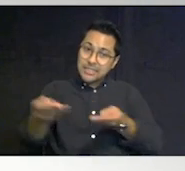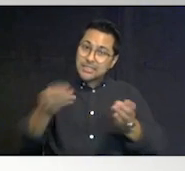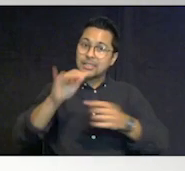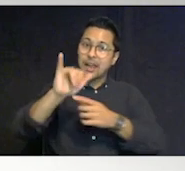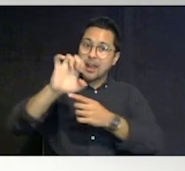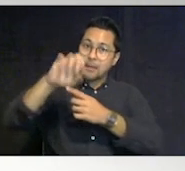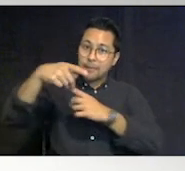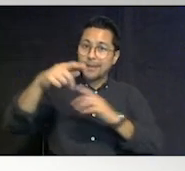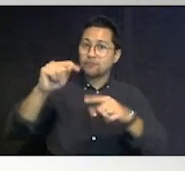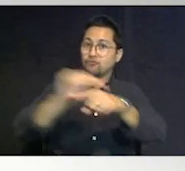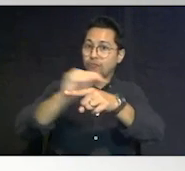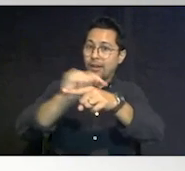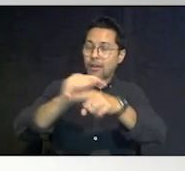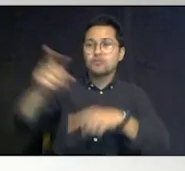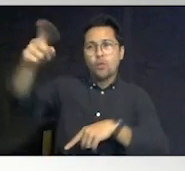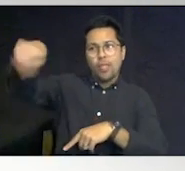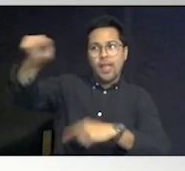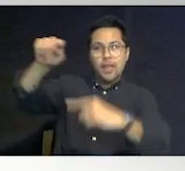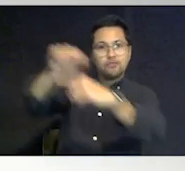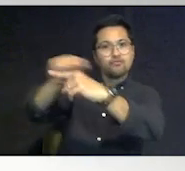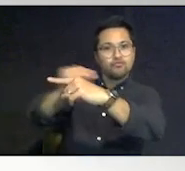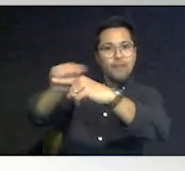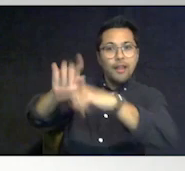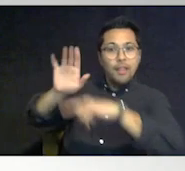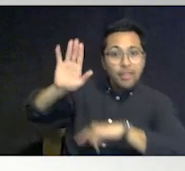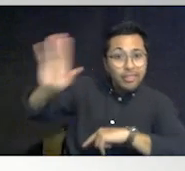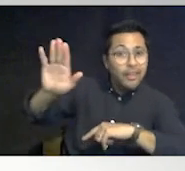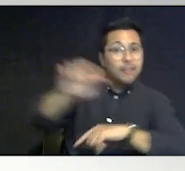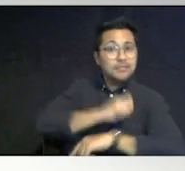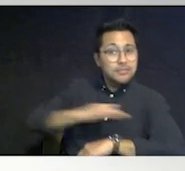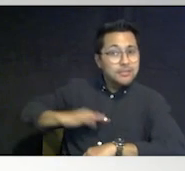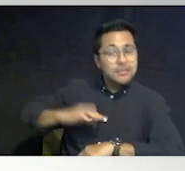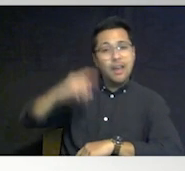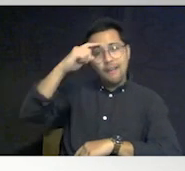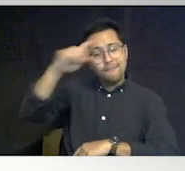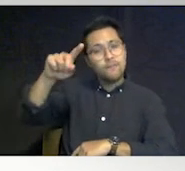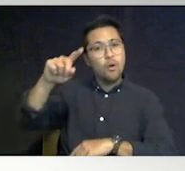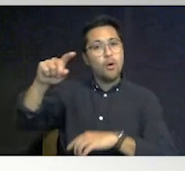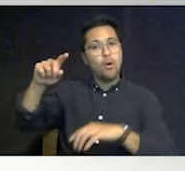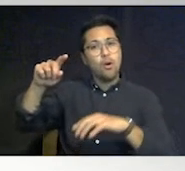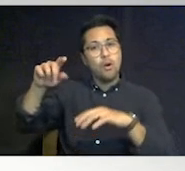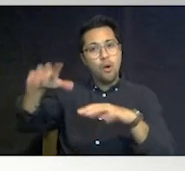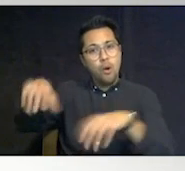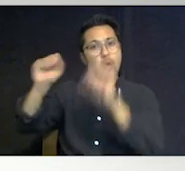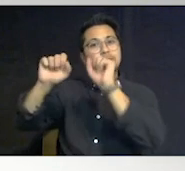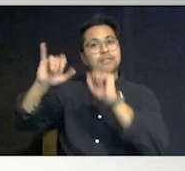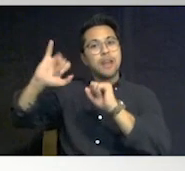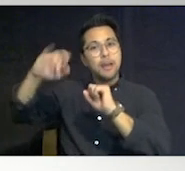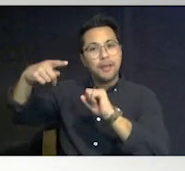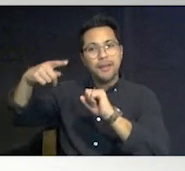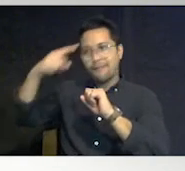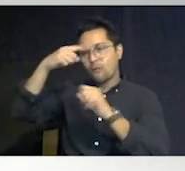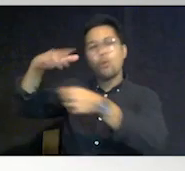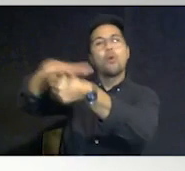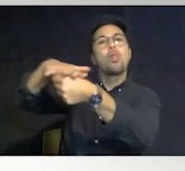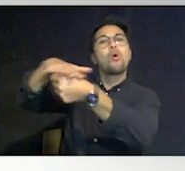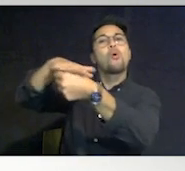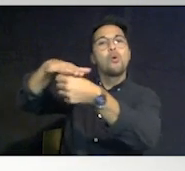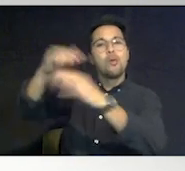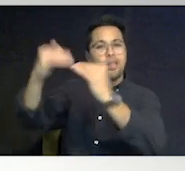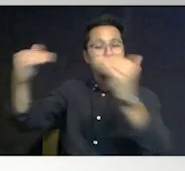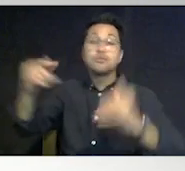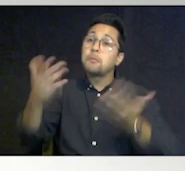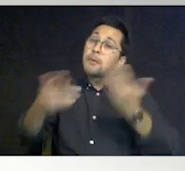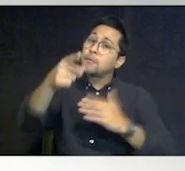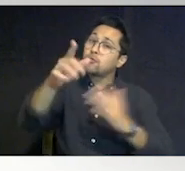they train their staff to do facilitations at the local level. So it may be that you contacted your school